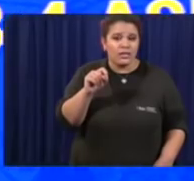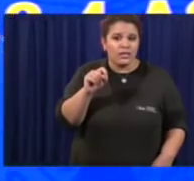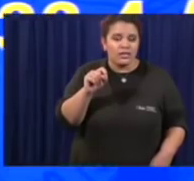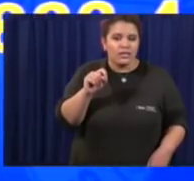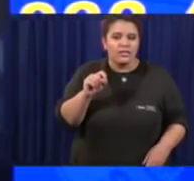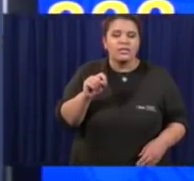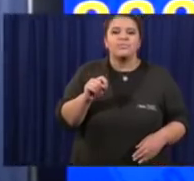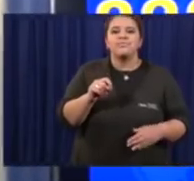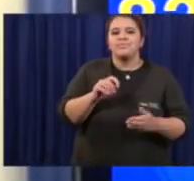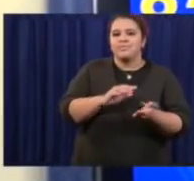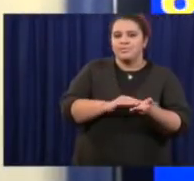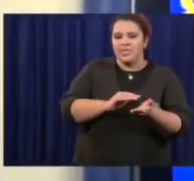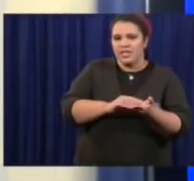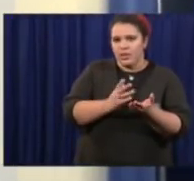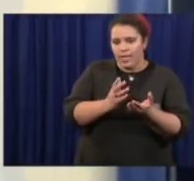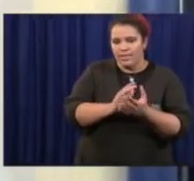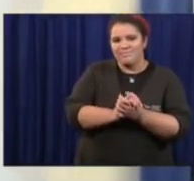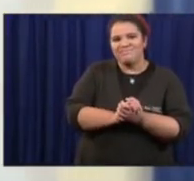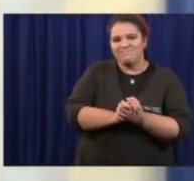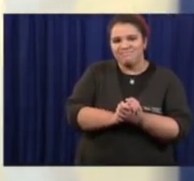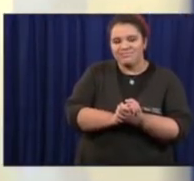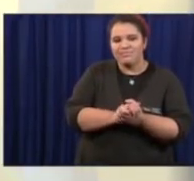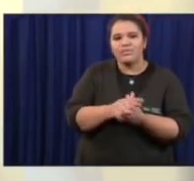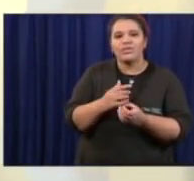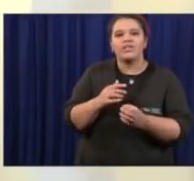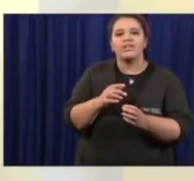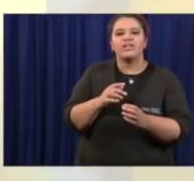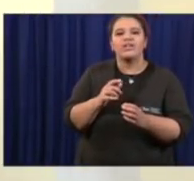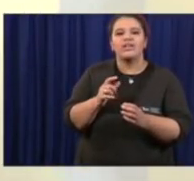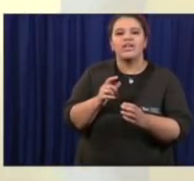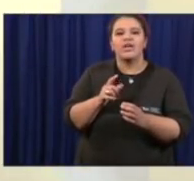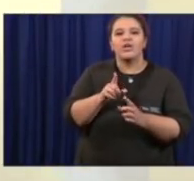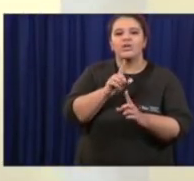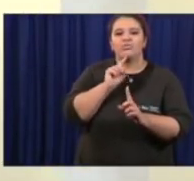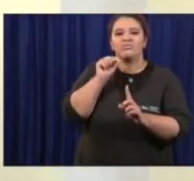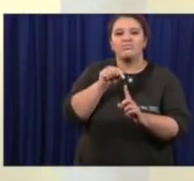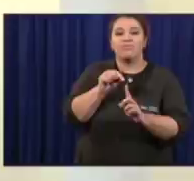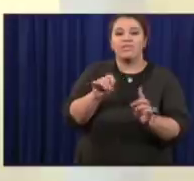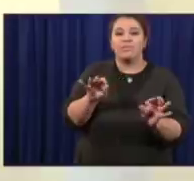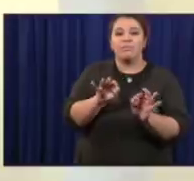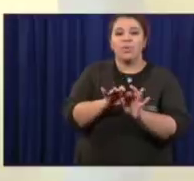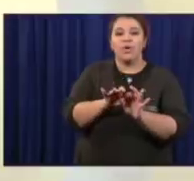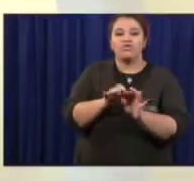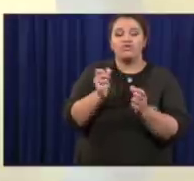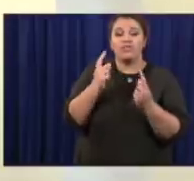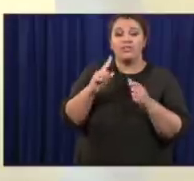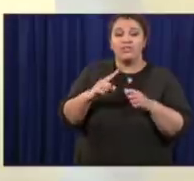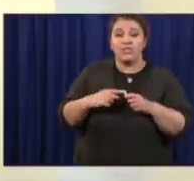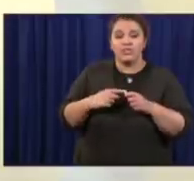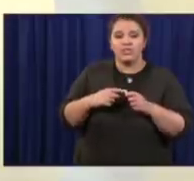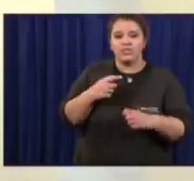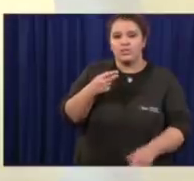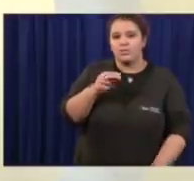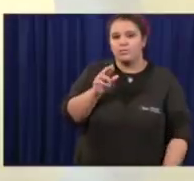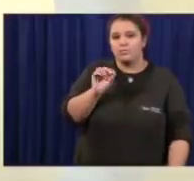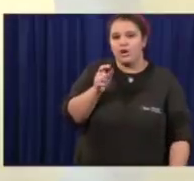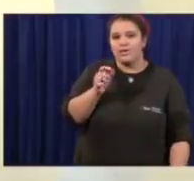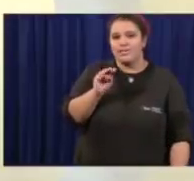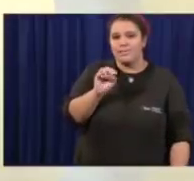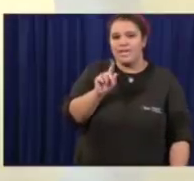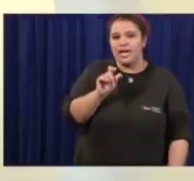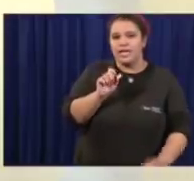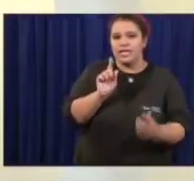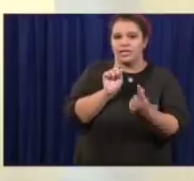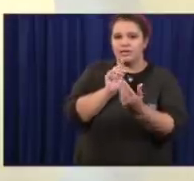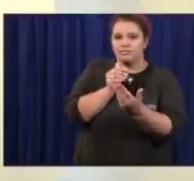we would really have to understand that proximity. And I think that's one of the things, as the governor said, it's very hard to think